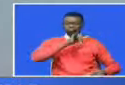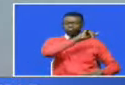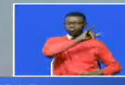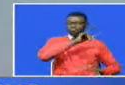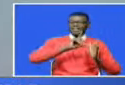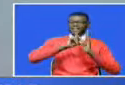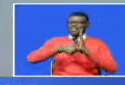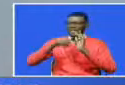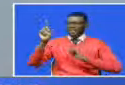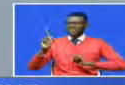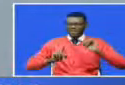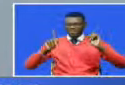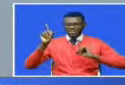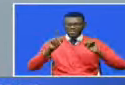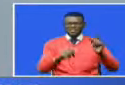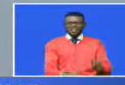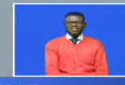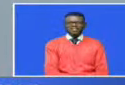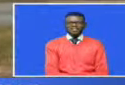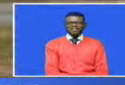destination.